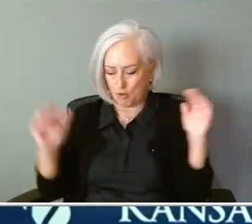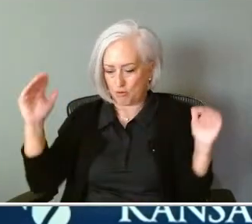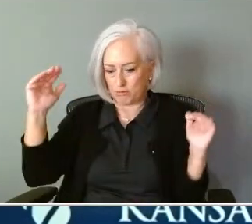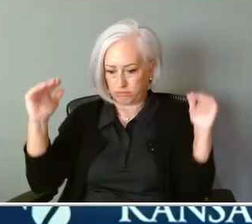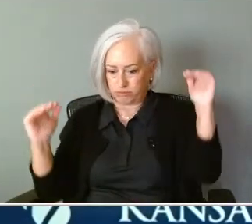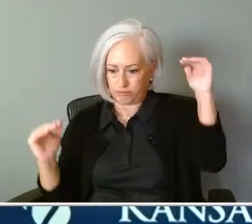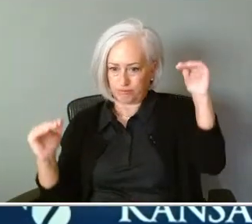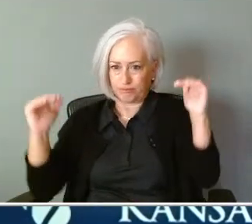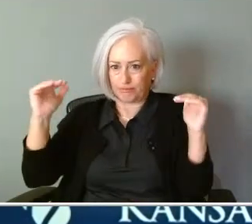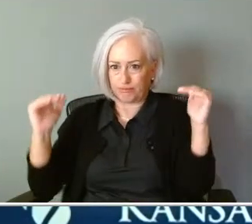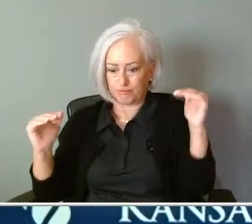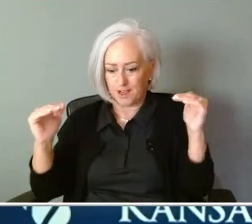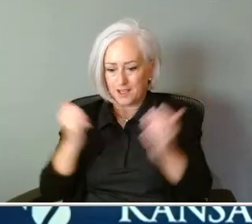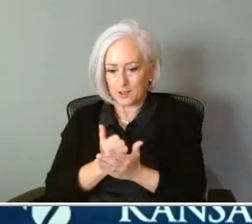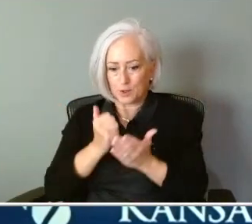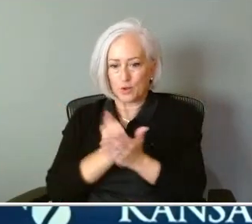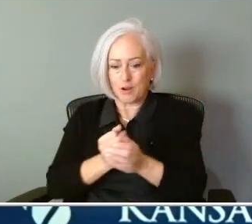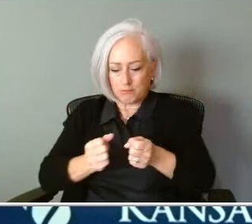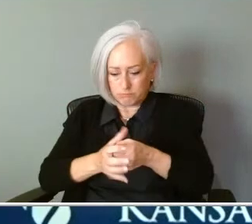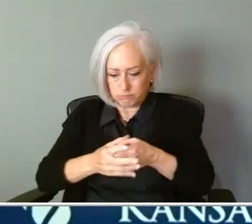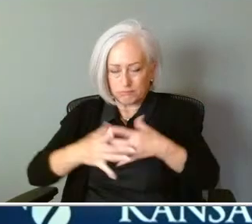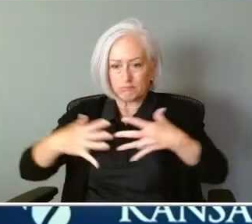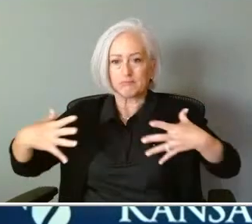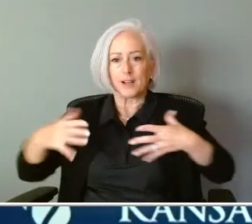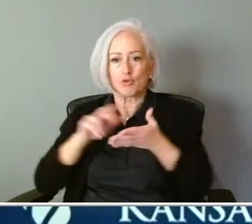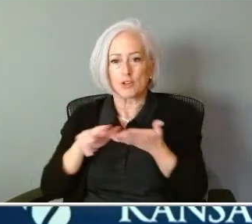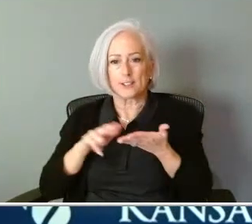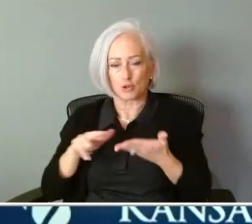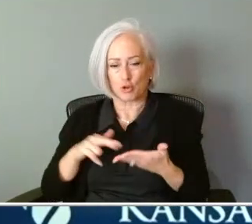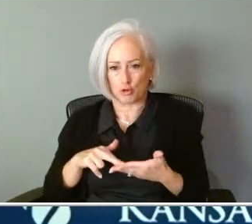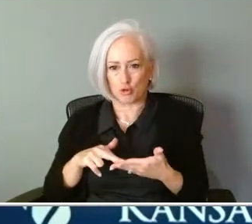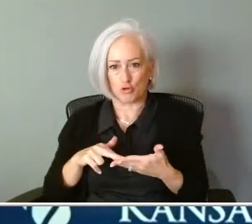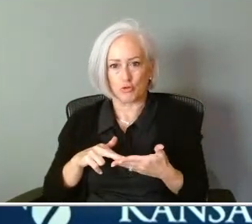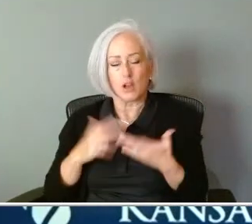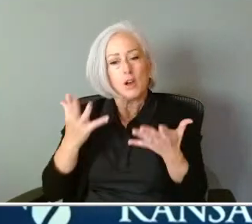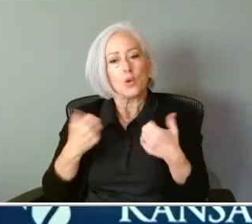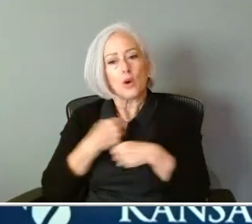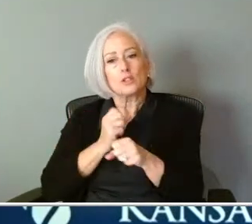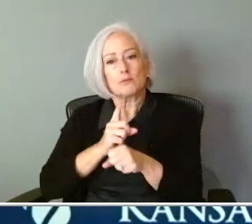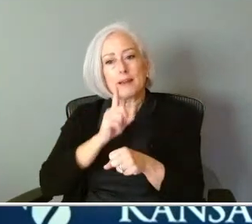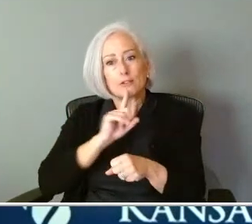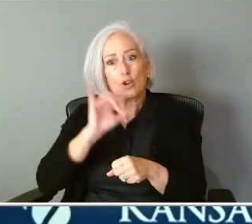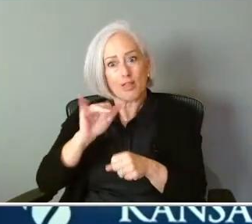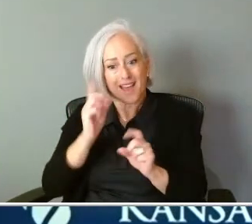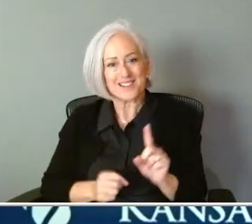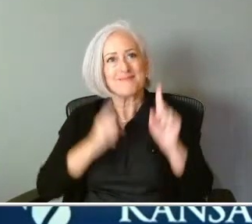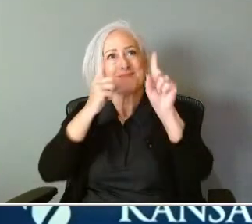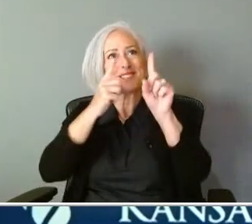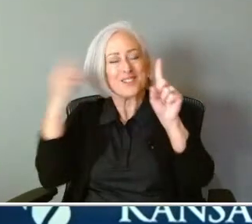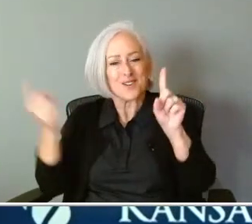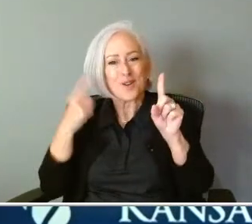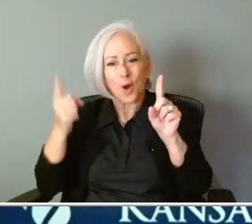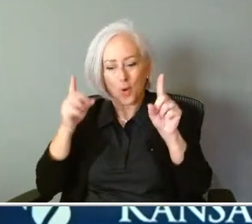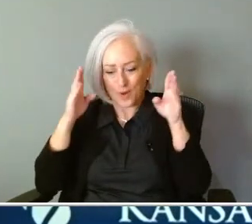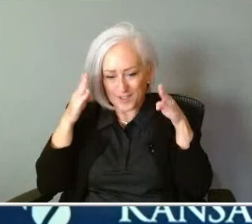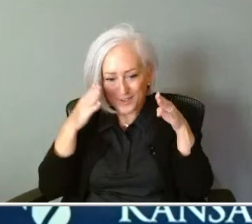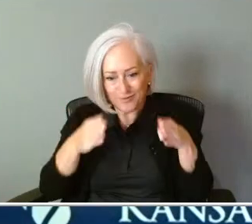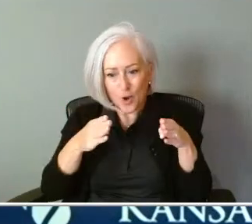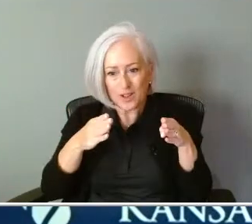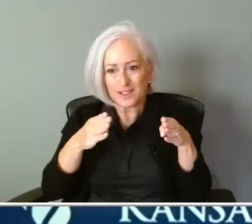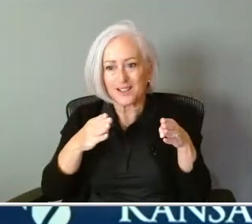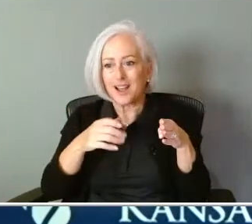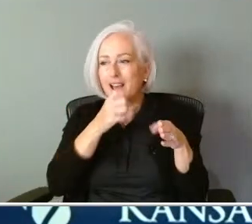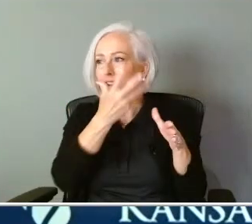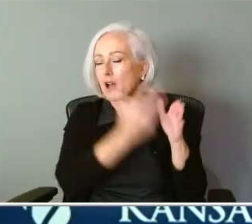our research as well. And so really making sure that that mission never gets lost, and then making sure that we have people that have